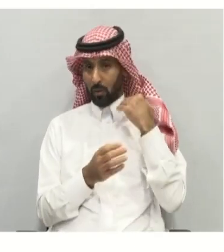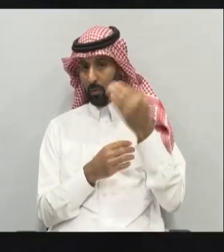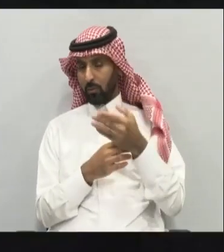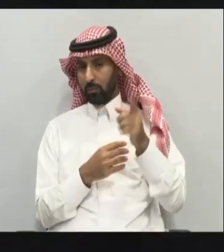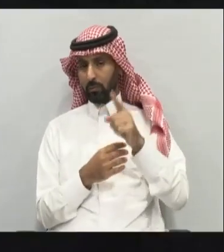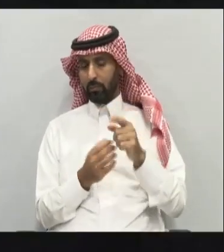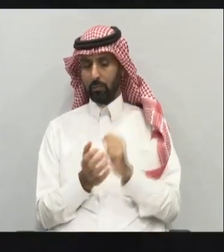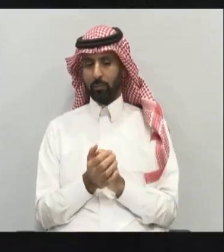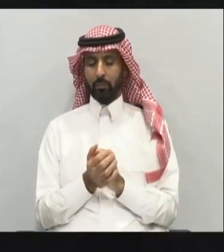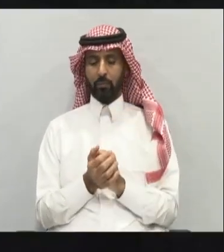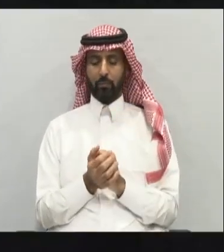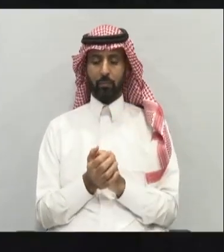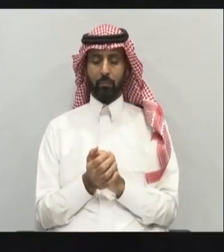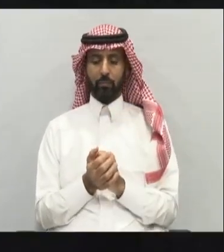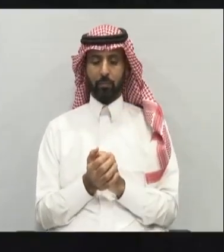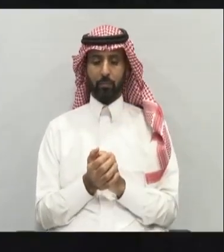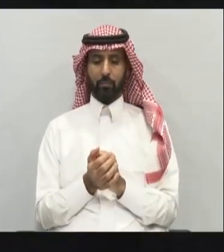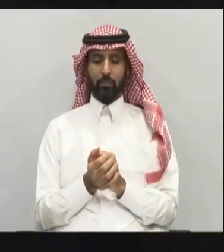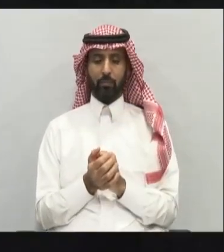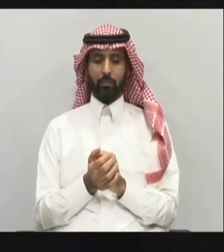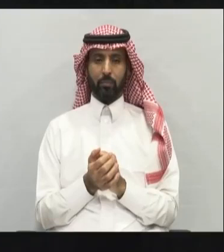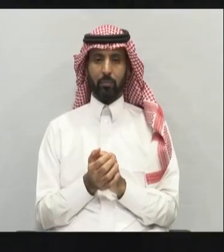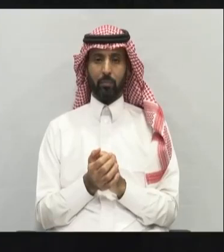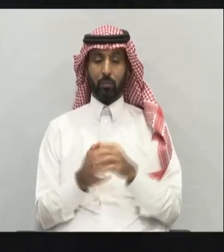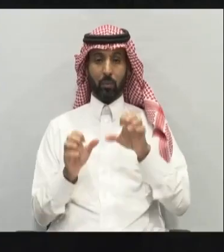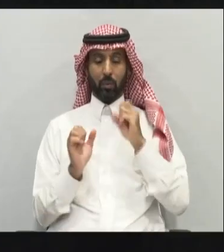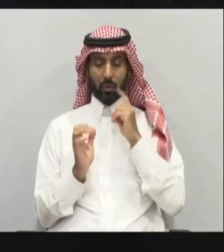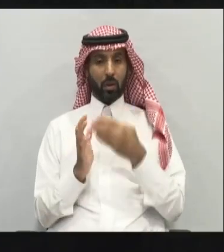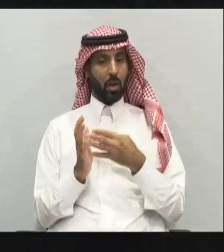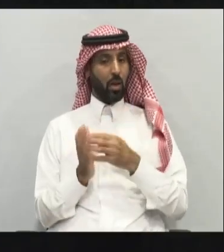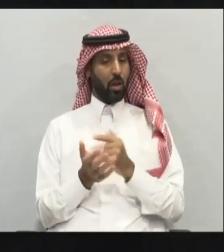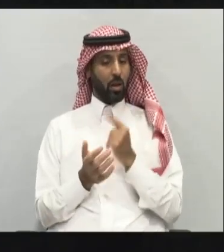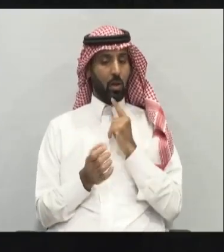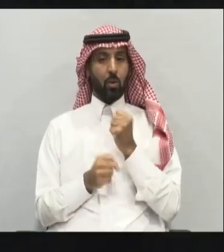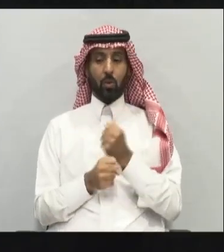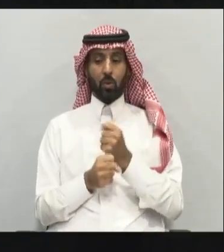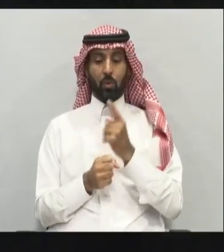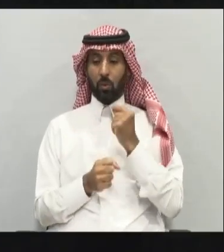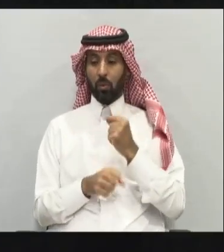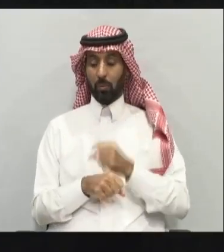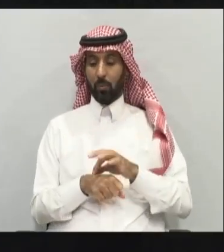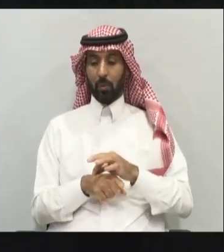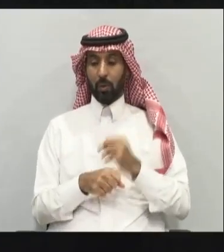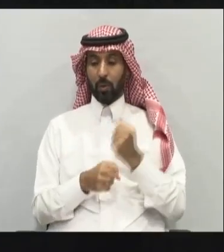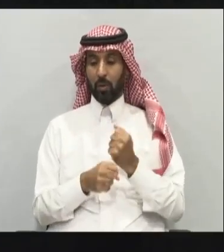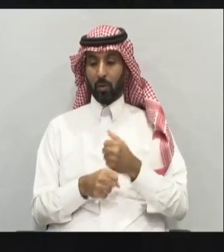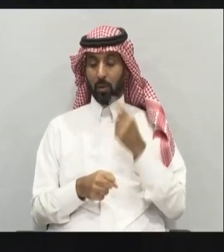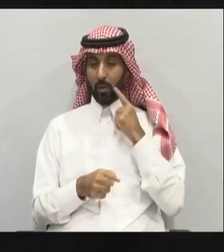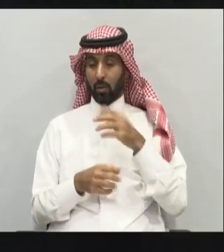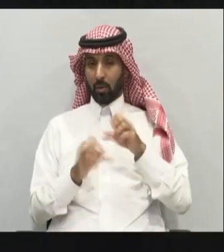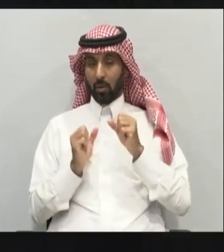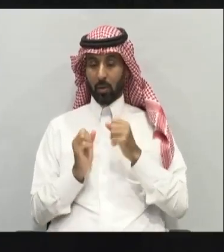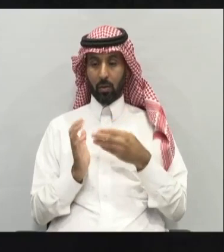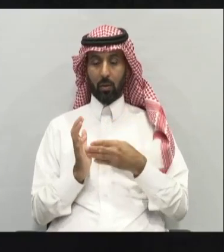question when it is time for you to graduate. For example, what do people usually do for